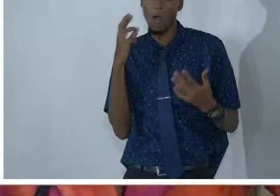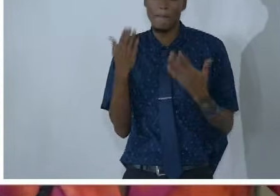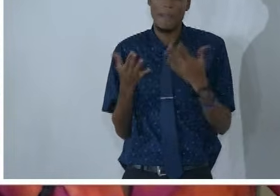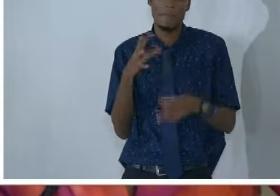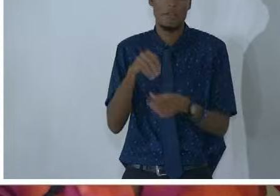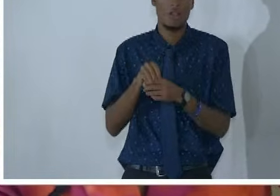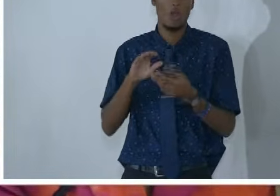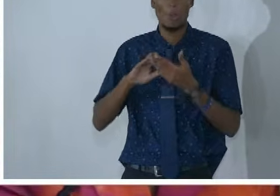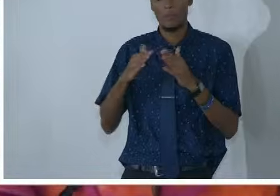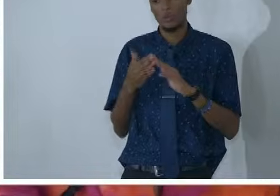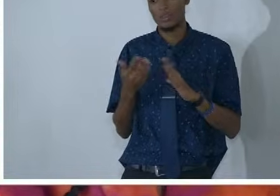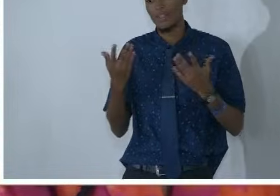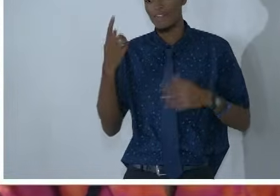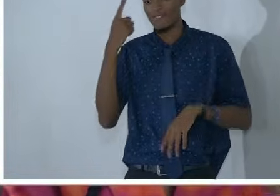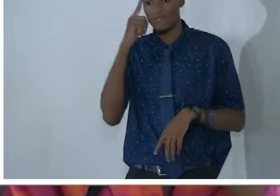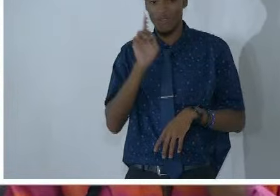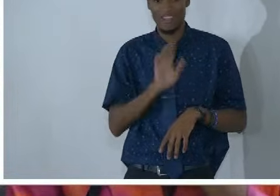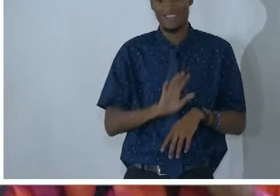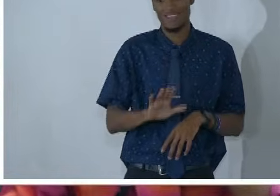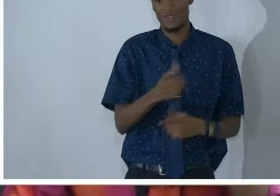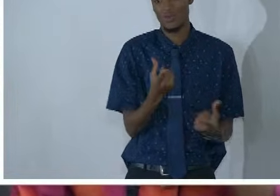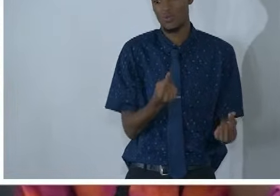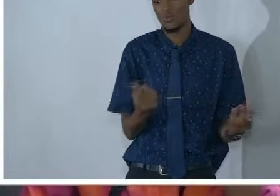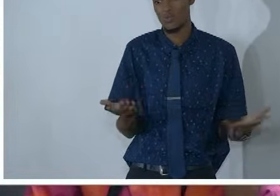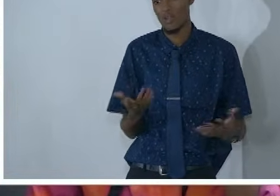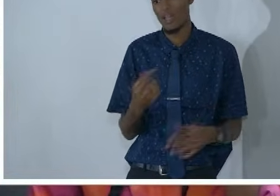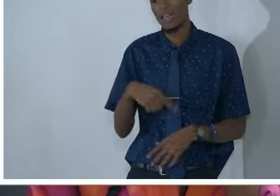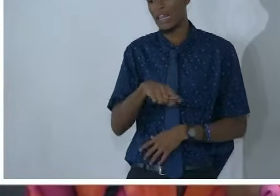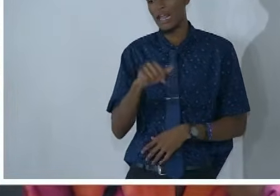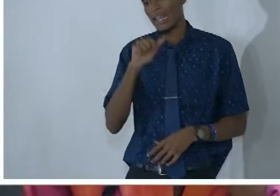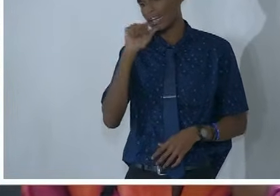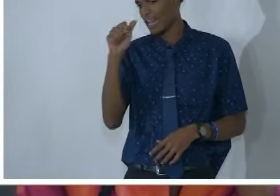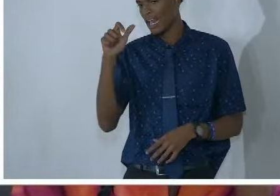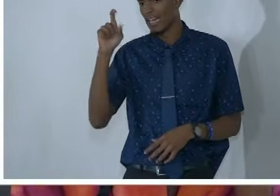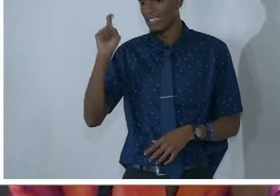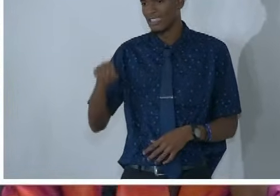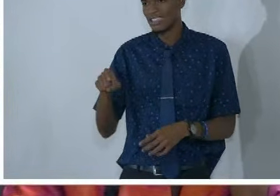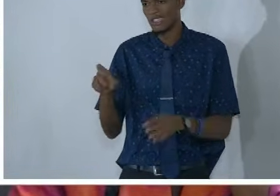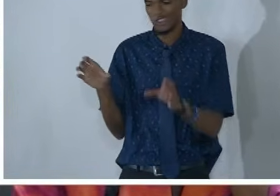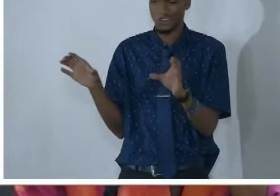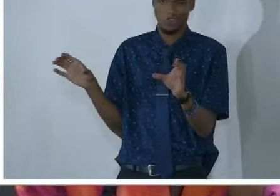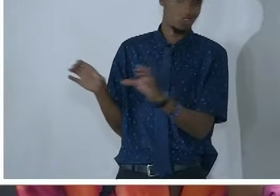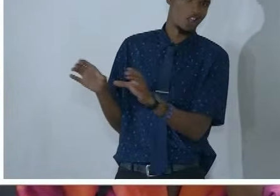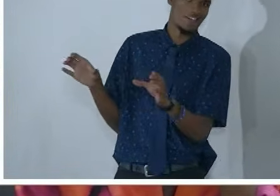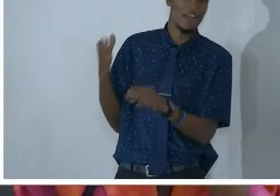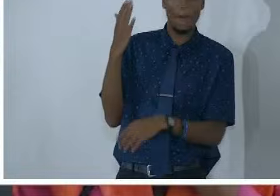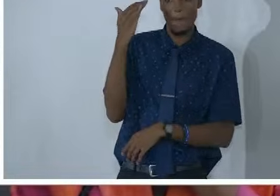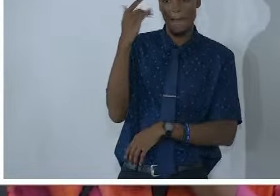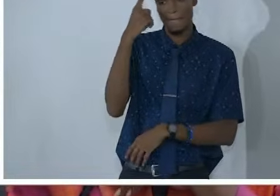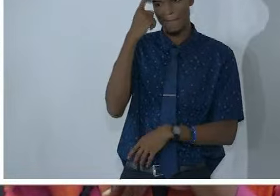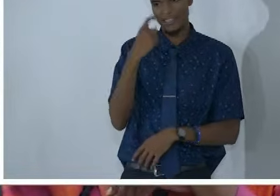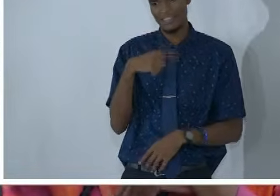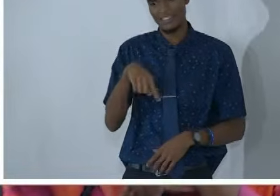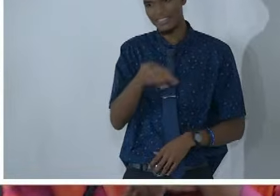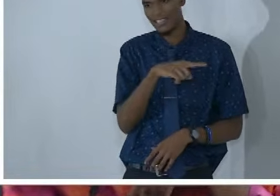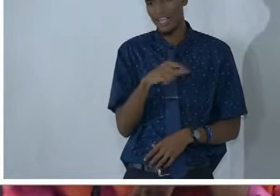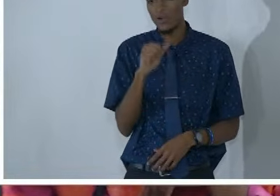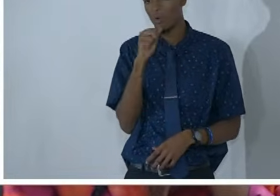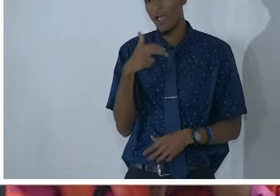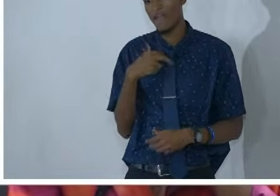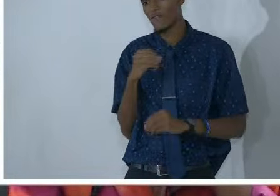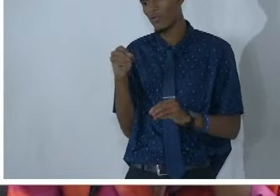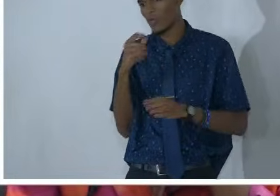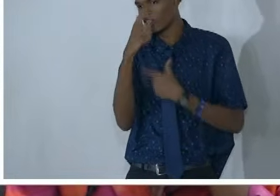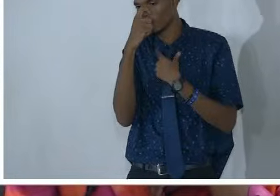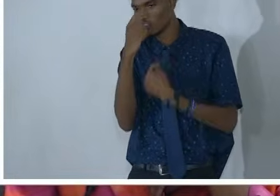communities. And for what they are doing, they certainly would not need to be certified, since they have absolutely no interest